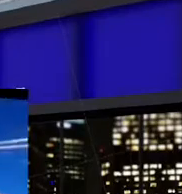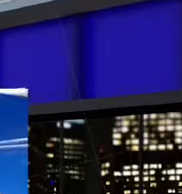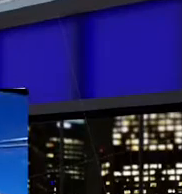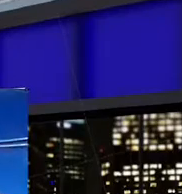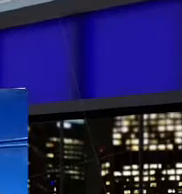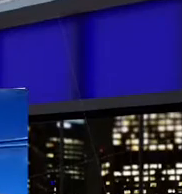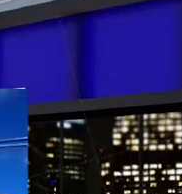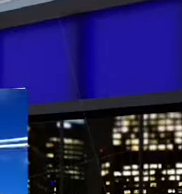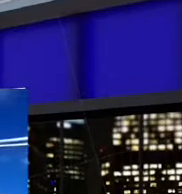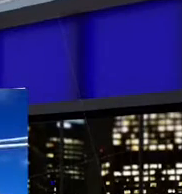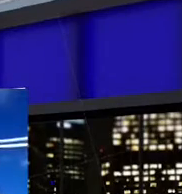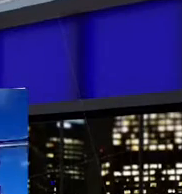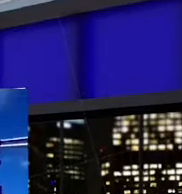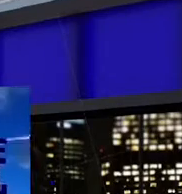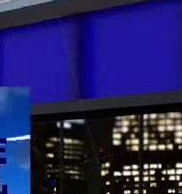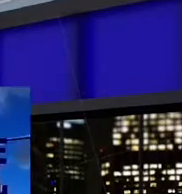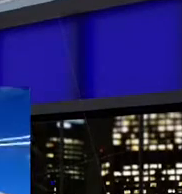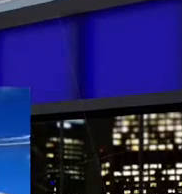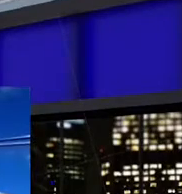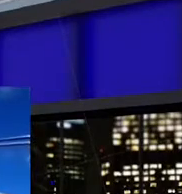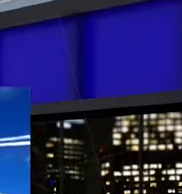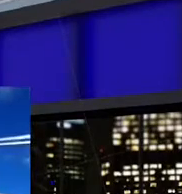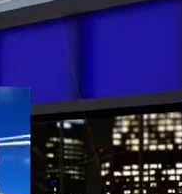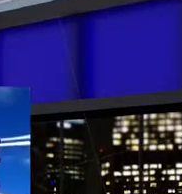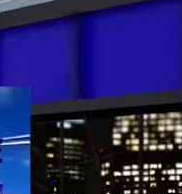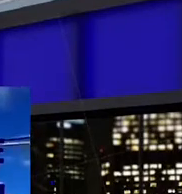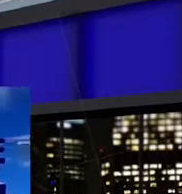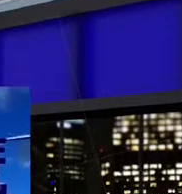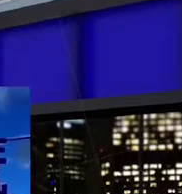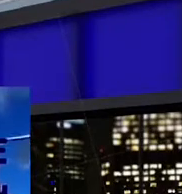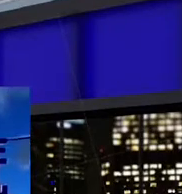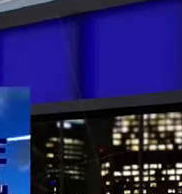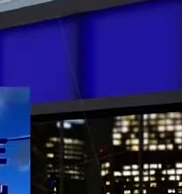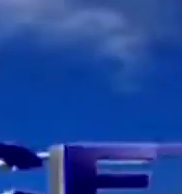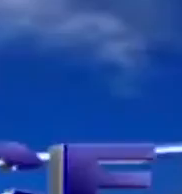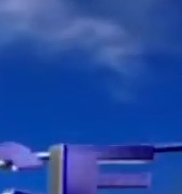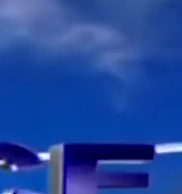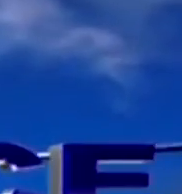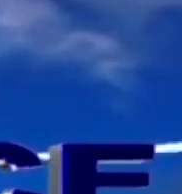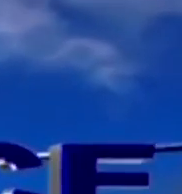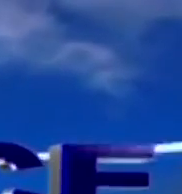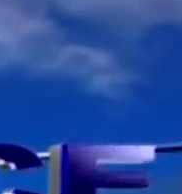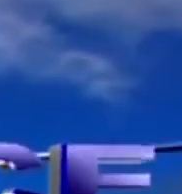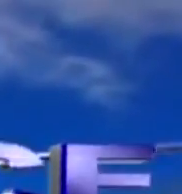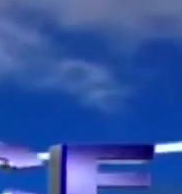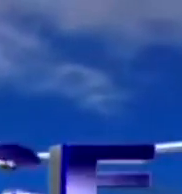na abom abre pese ye hwee radie nyam e woni sum. Na di hira. Ebe se